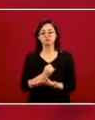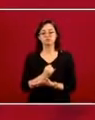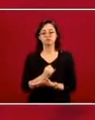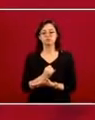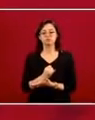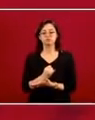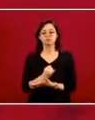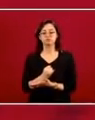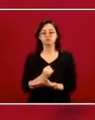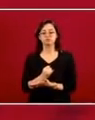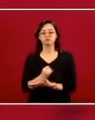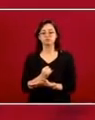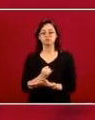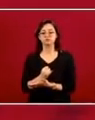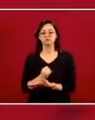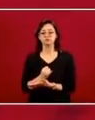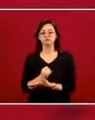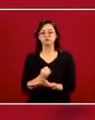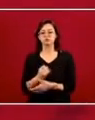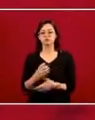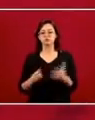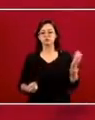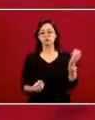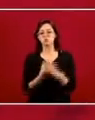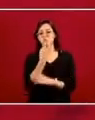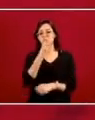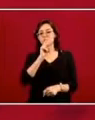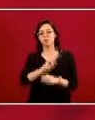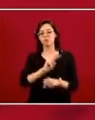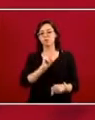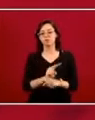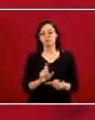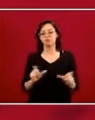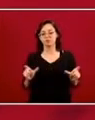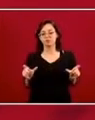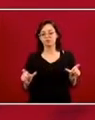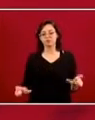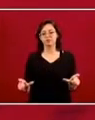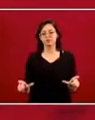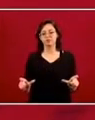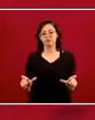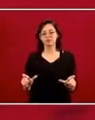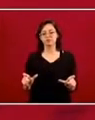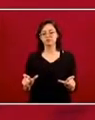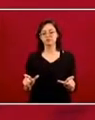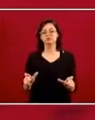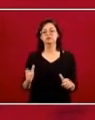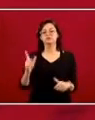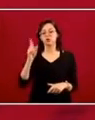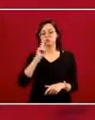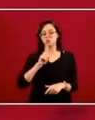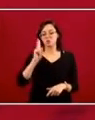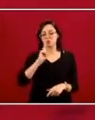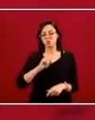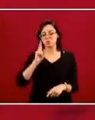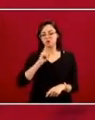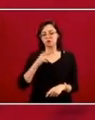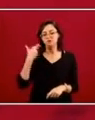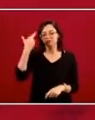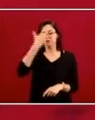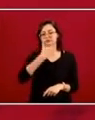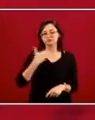United States. From last Saturday, we decided to implement a